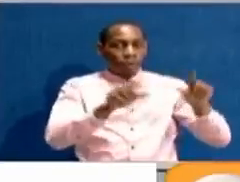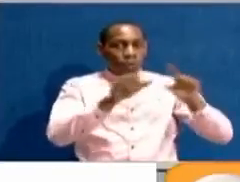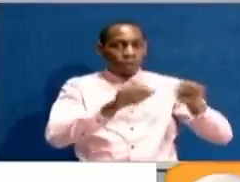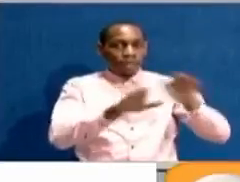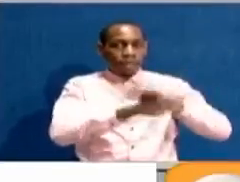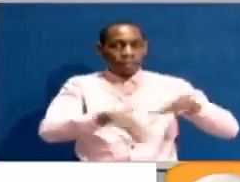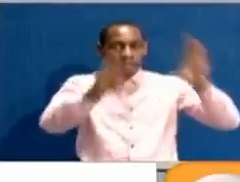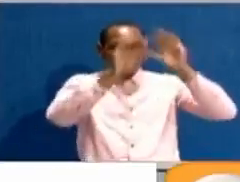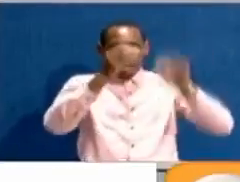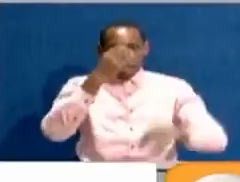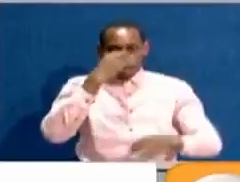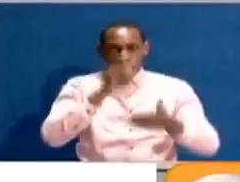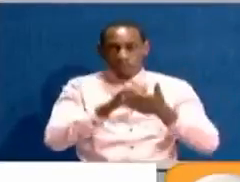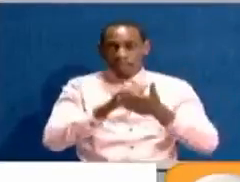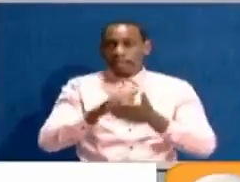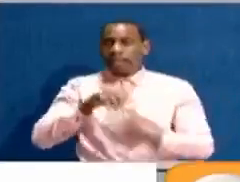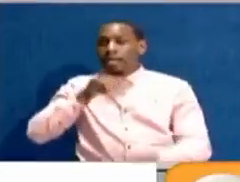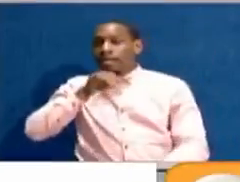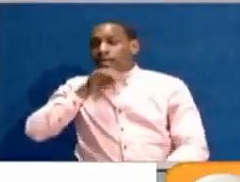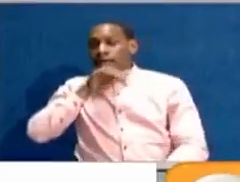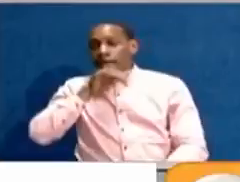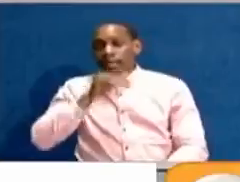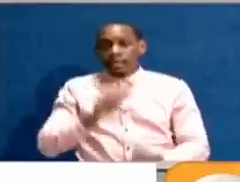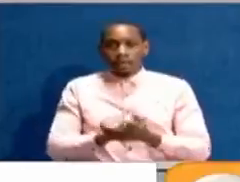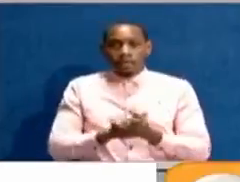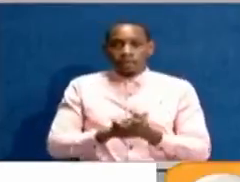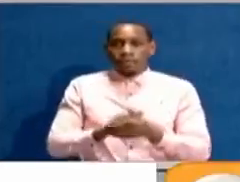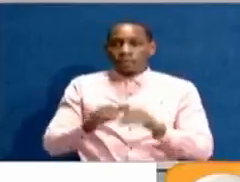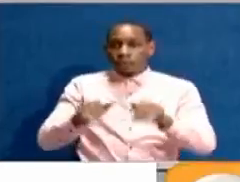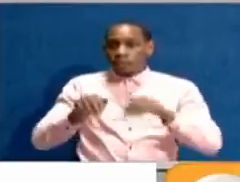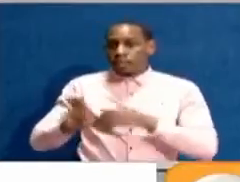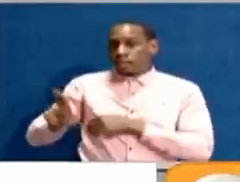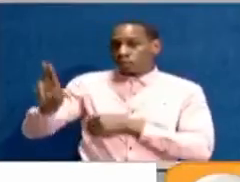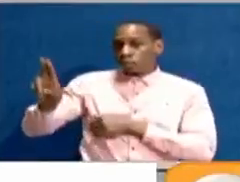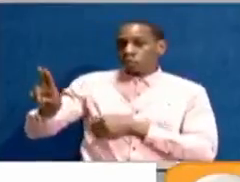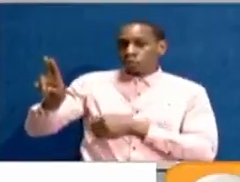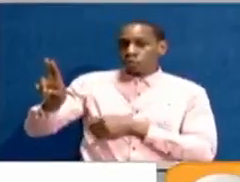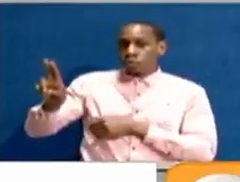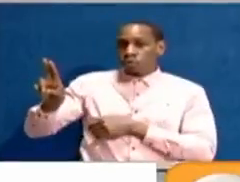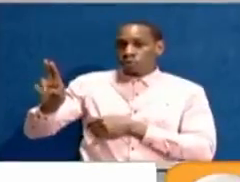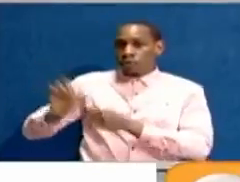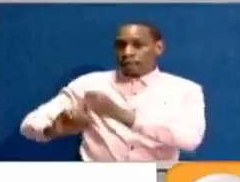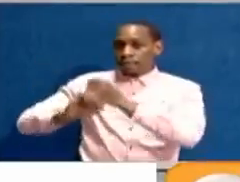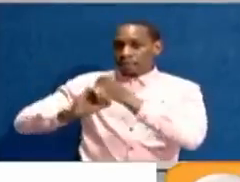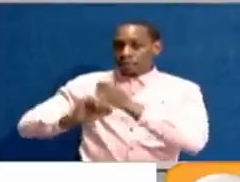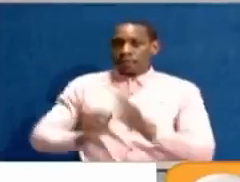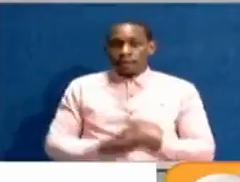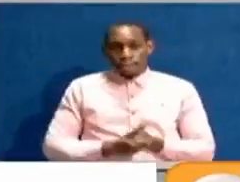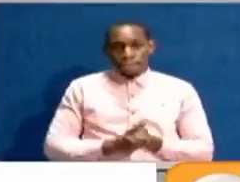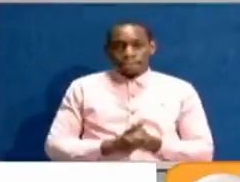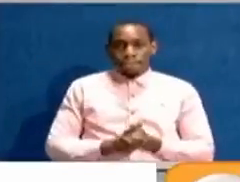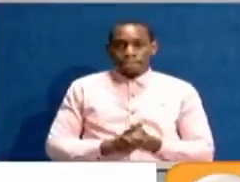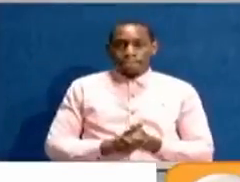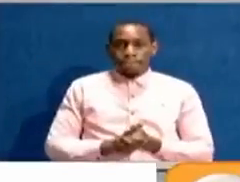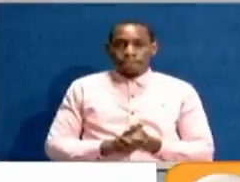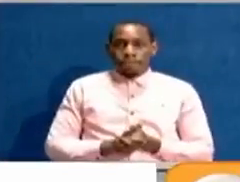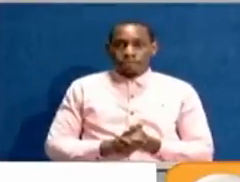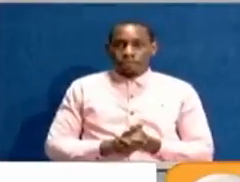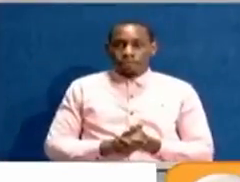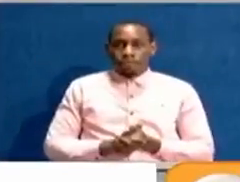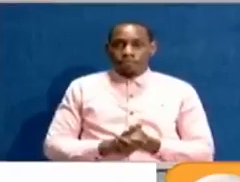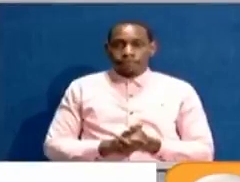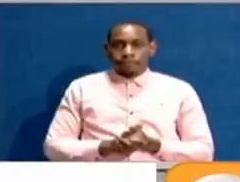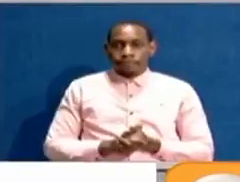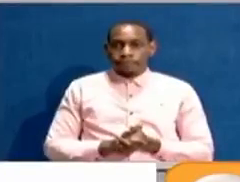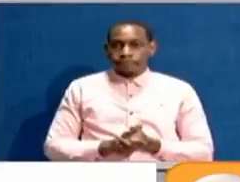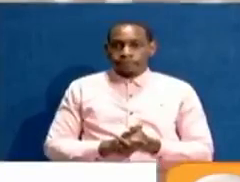William Ruto that the former premier was jostling for President Uhuru Kenyatta's endorsement. Francis Kashuri tells us